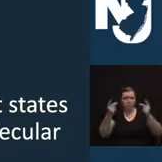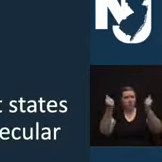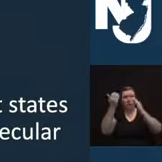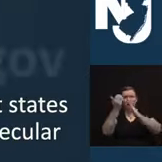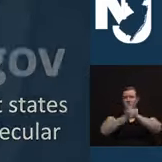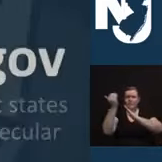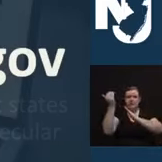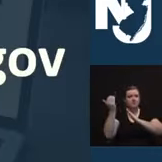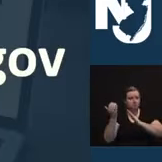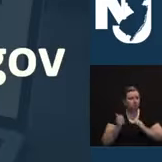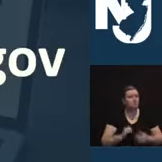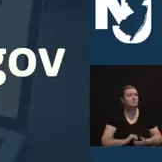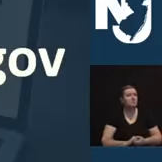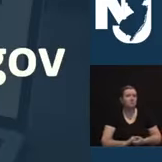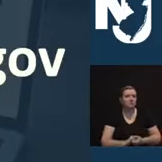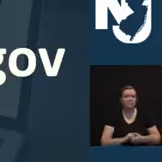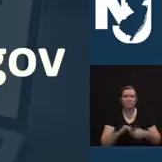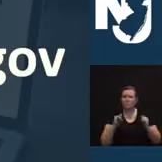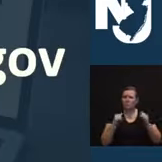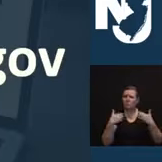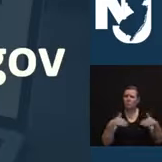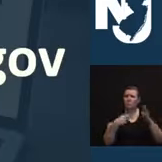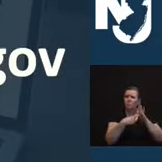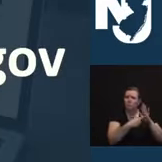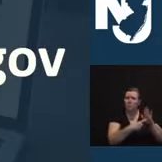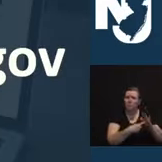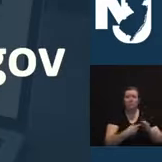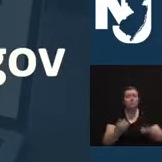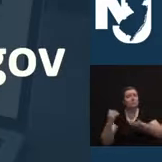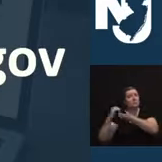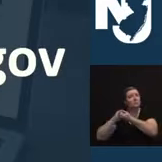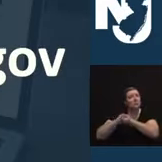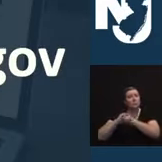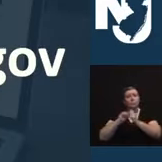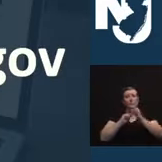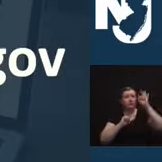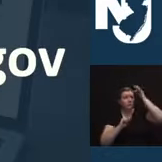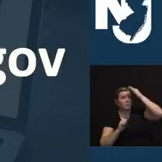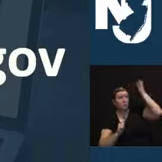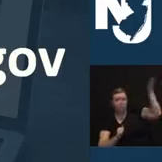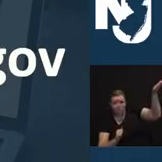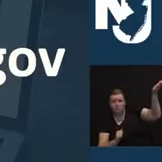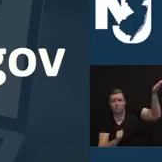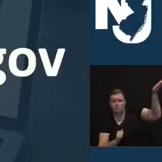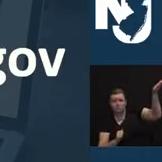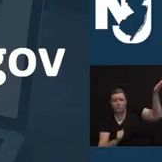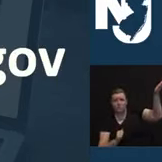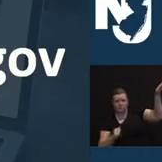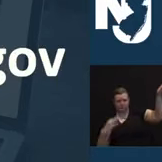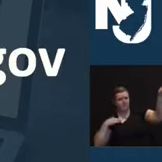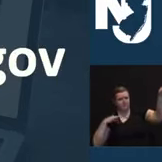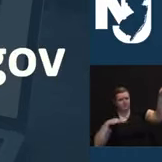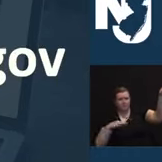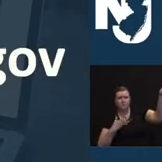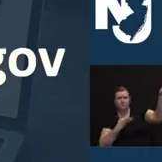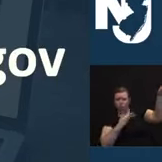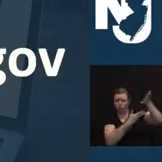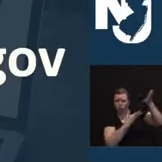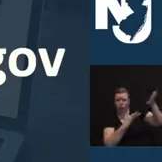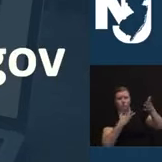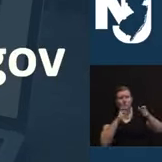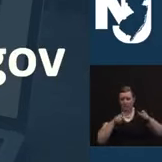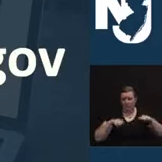another example of our partnership with the federal government bearing fruit for New Jerseyans. We have put from moment one the politics